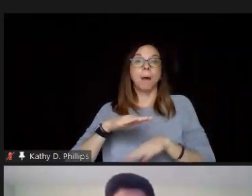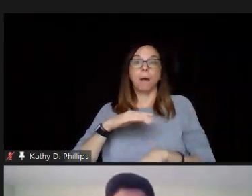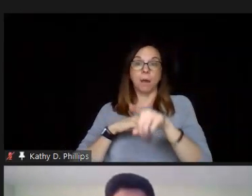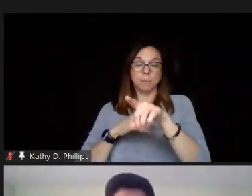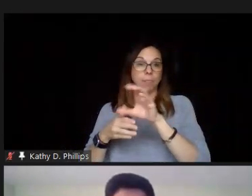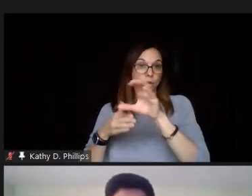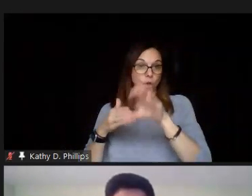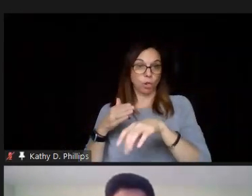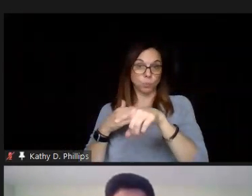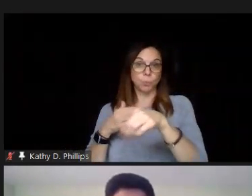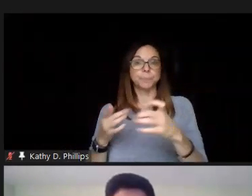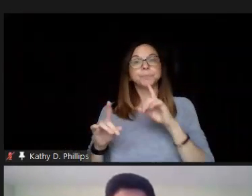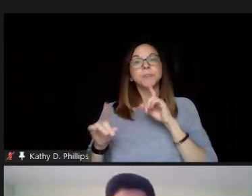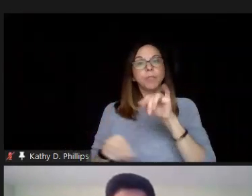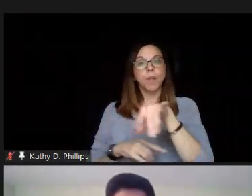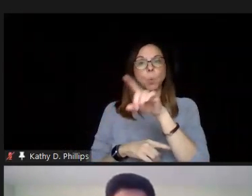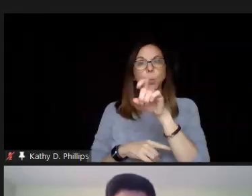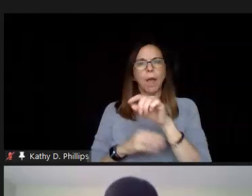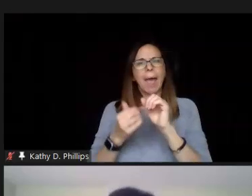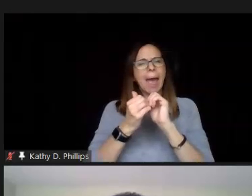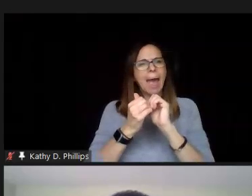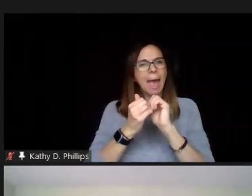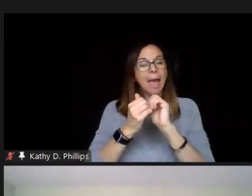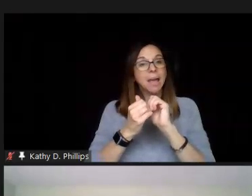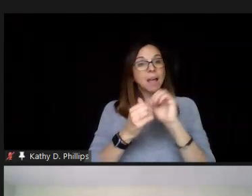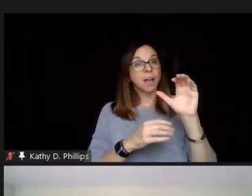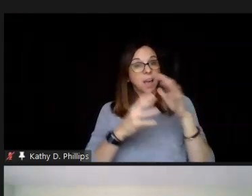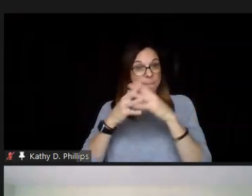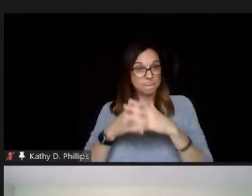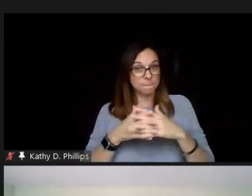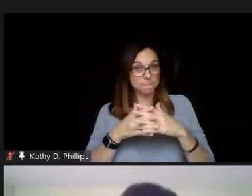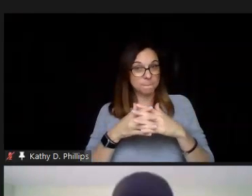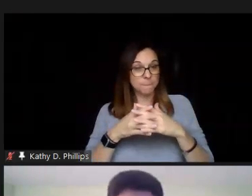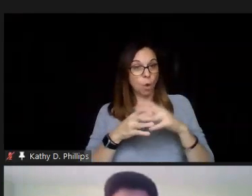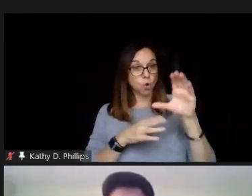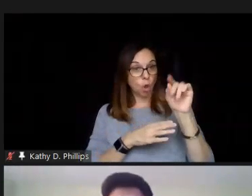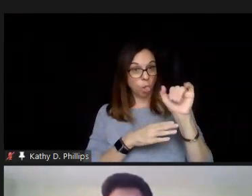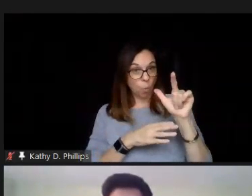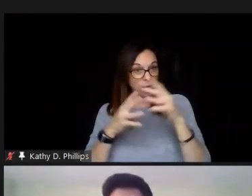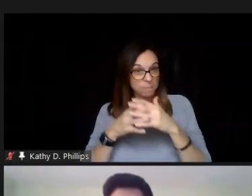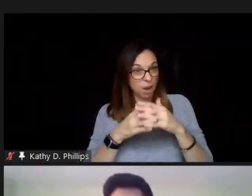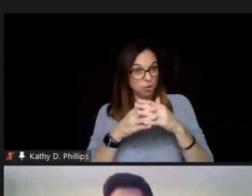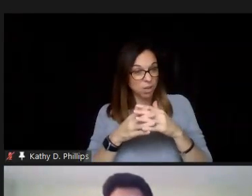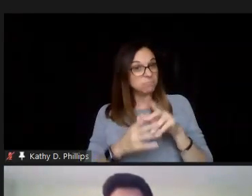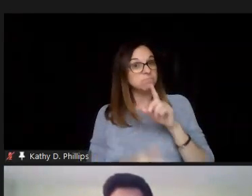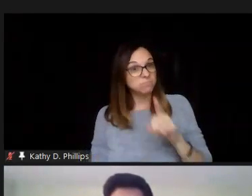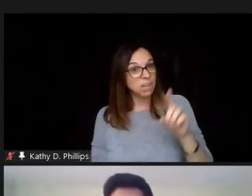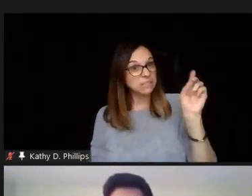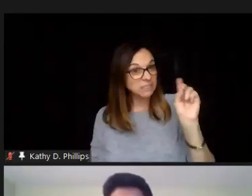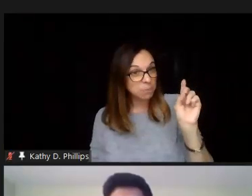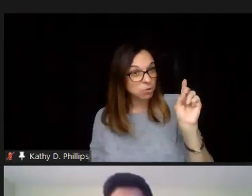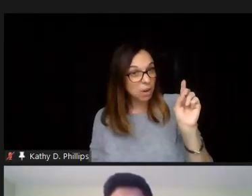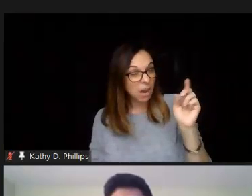page, I want you to answer the question. How democratic was colonial America? What do you think? When you look at the